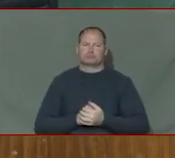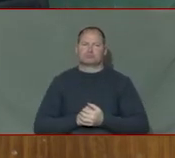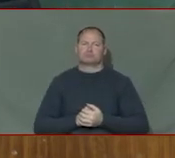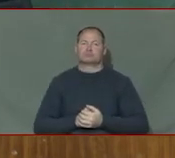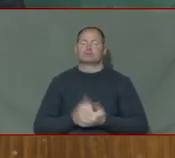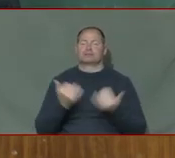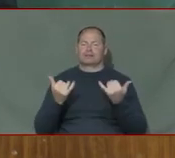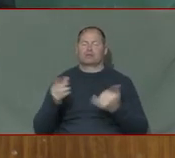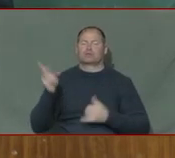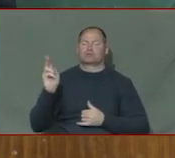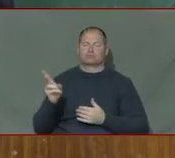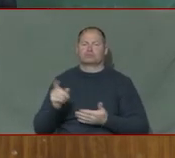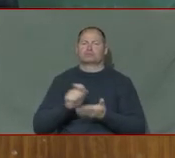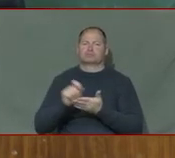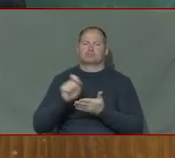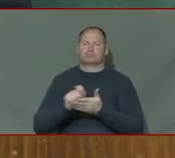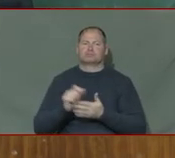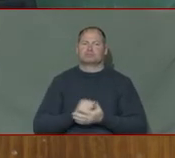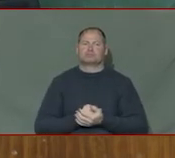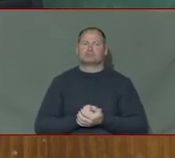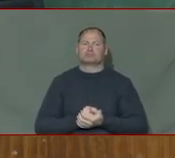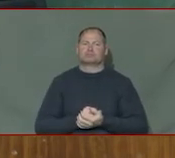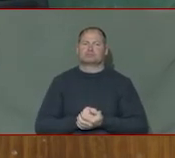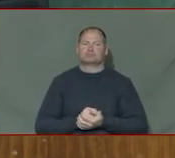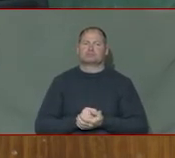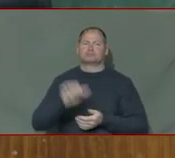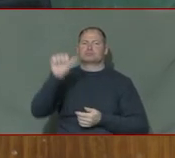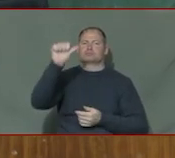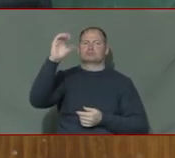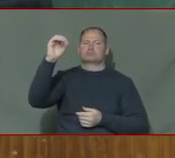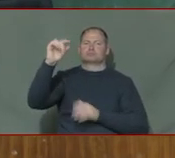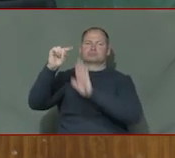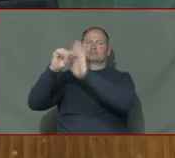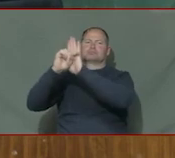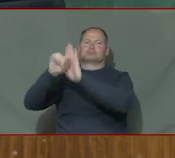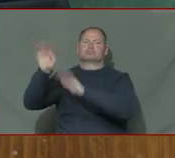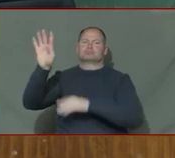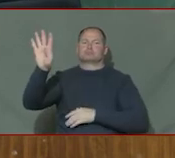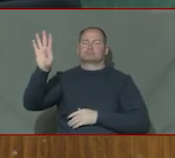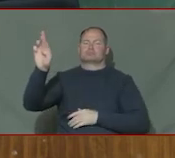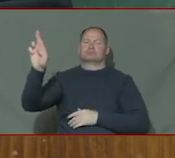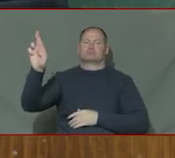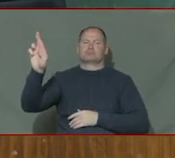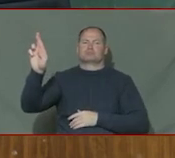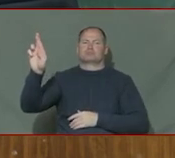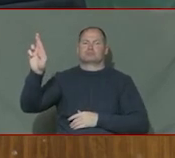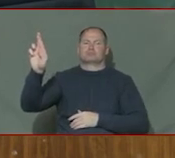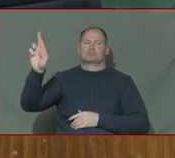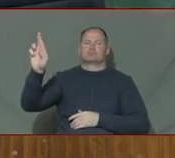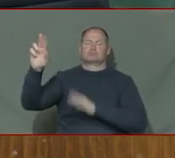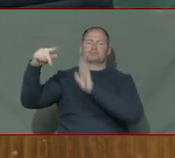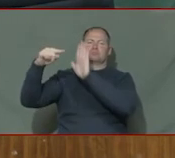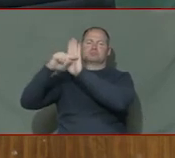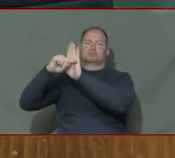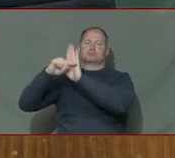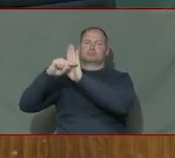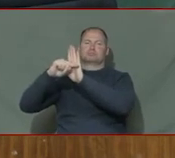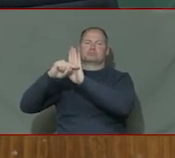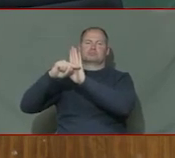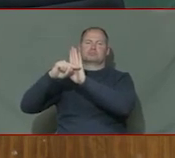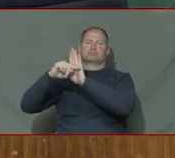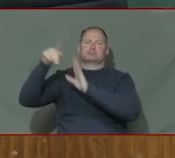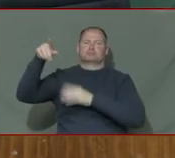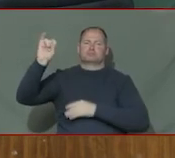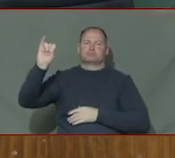it. So we're going to say it is 60 minus 4r minus